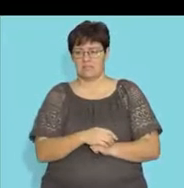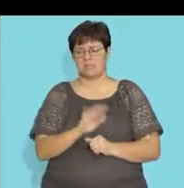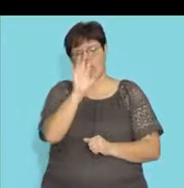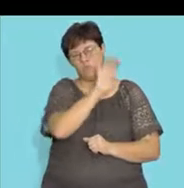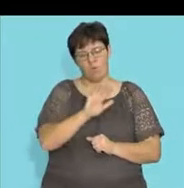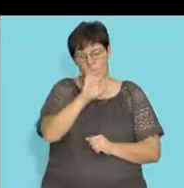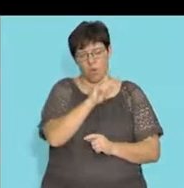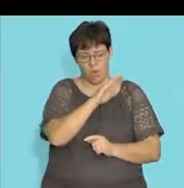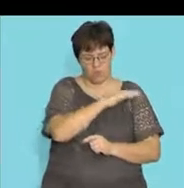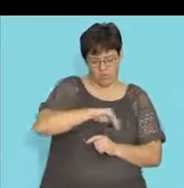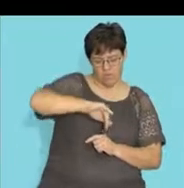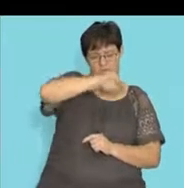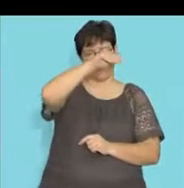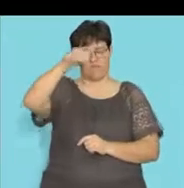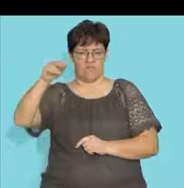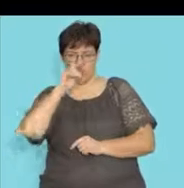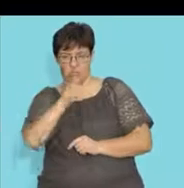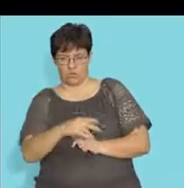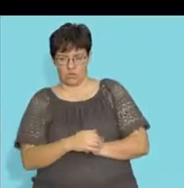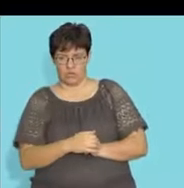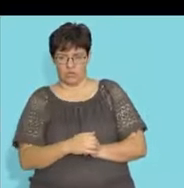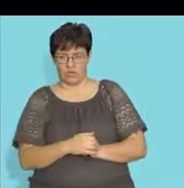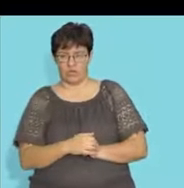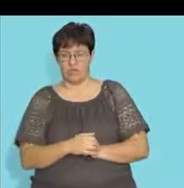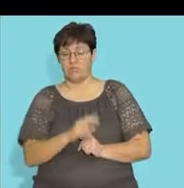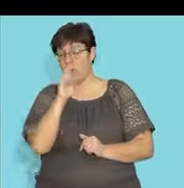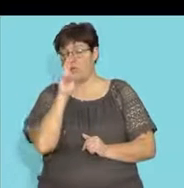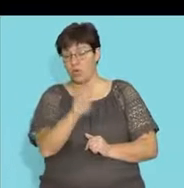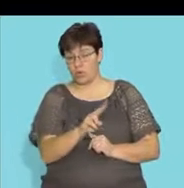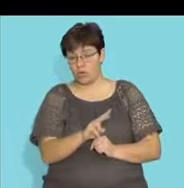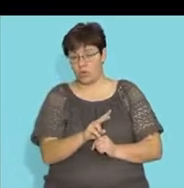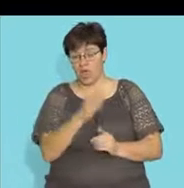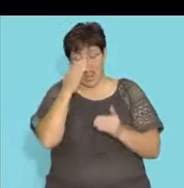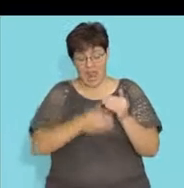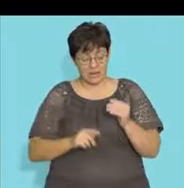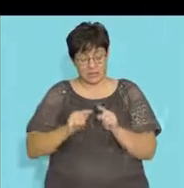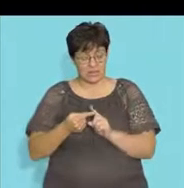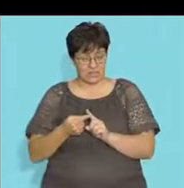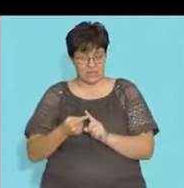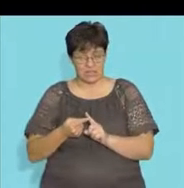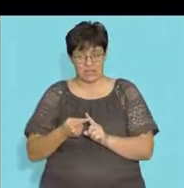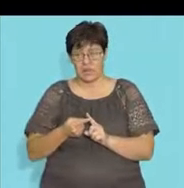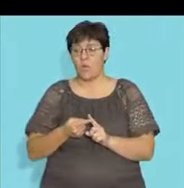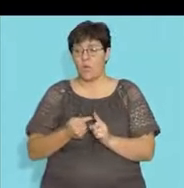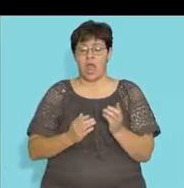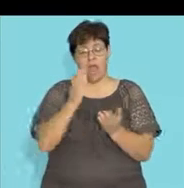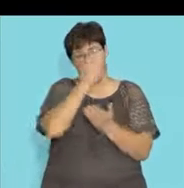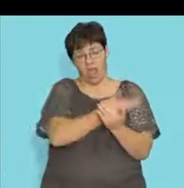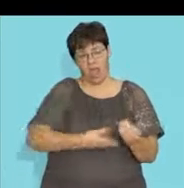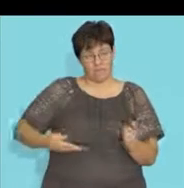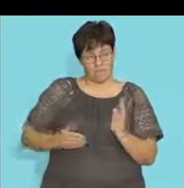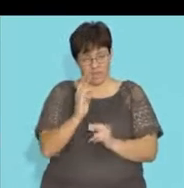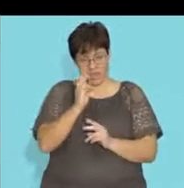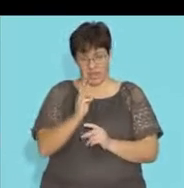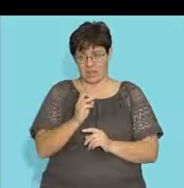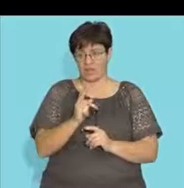or less how our curve will look here. And if we go look at our endpoint should be midway